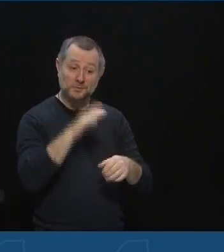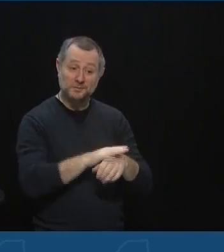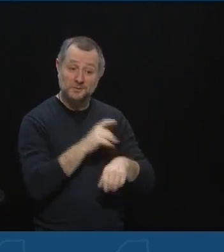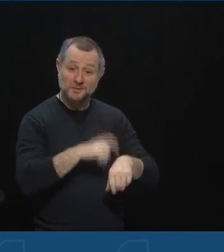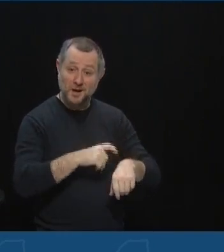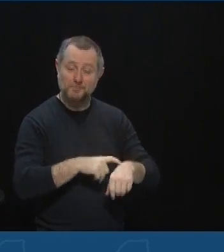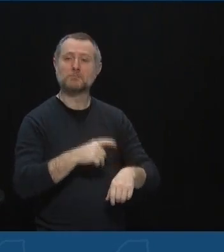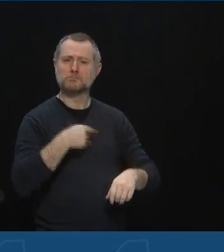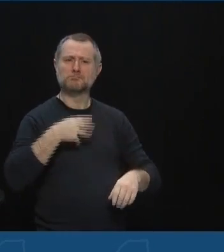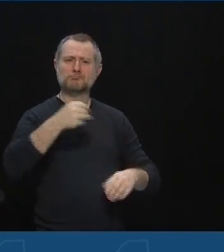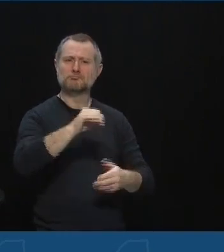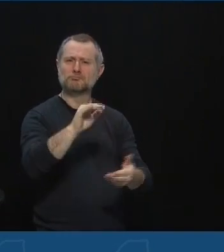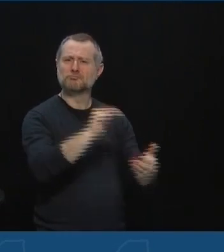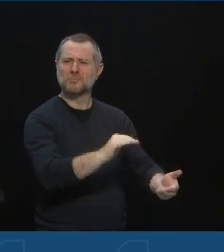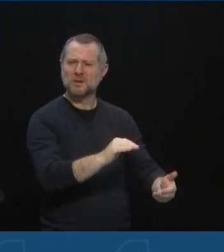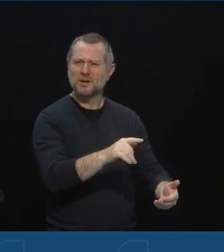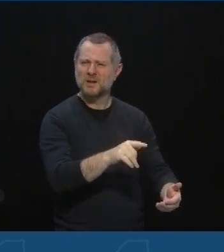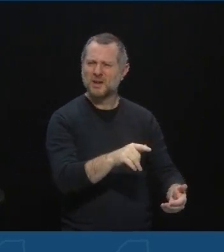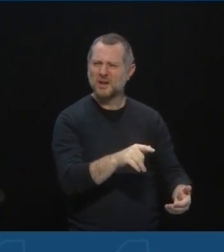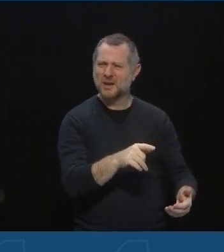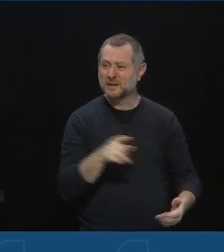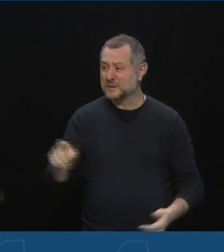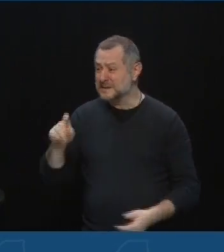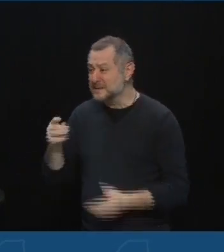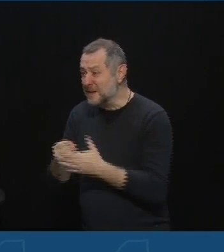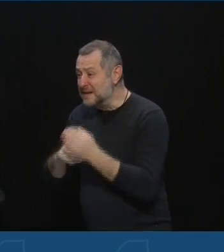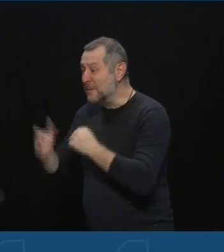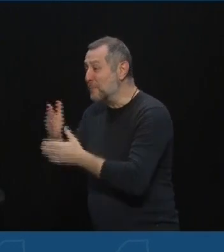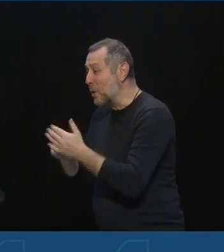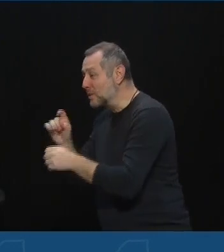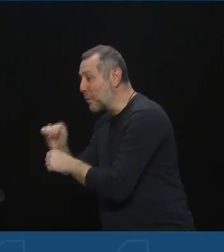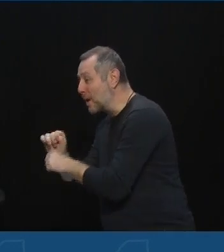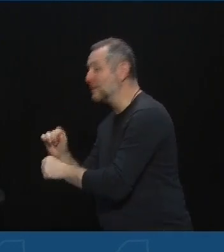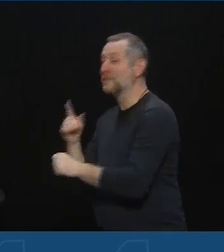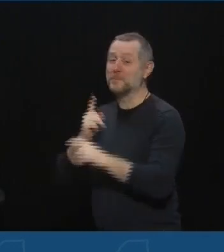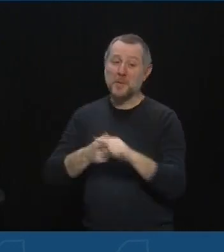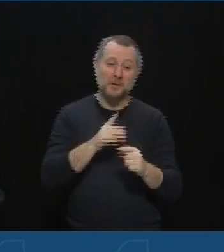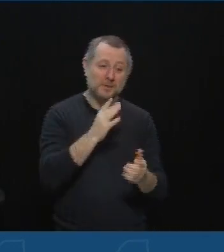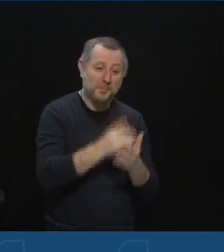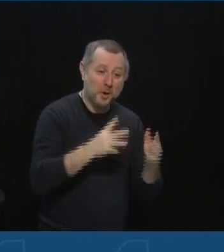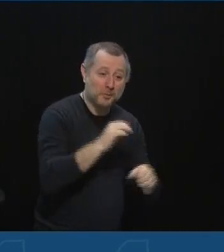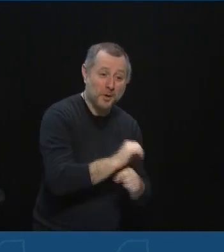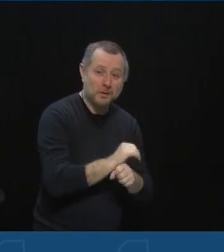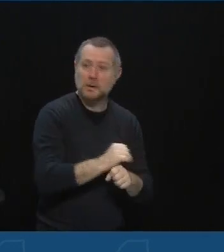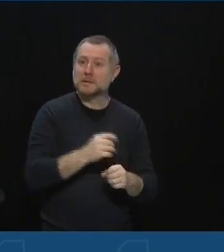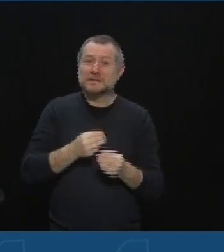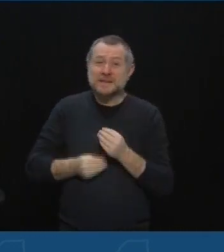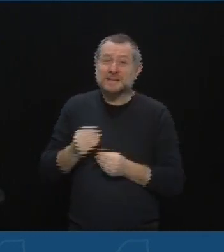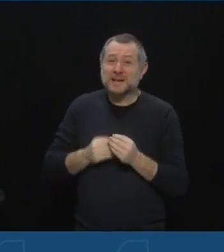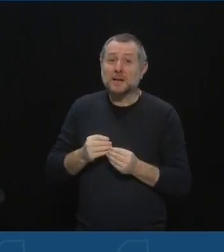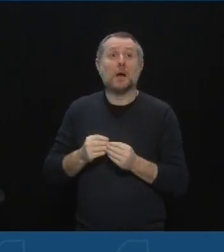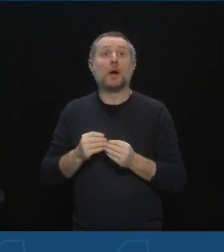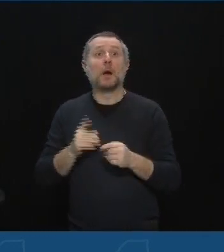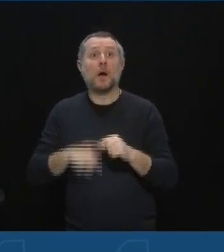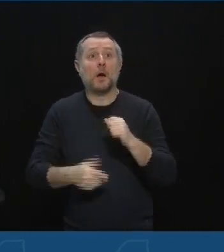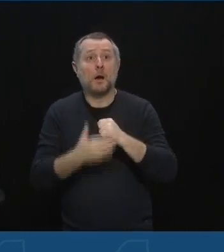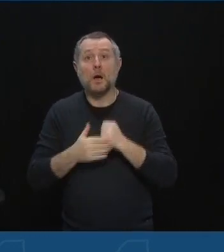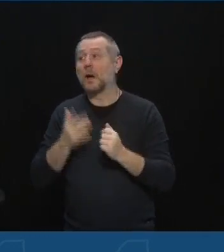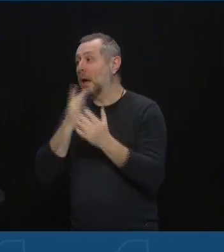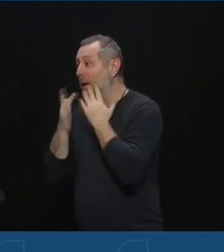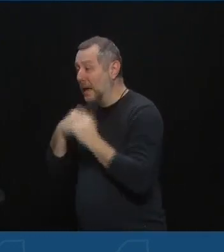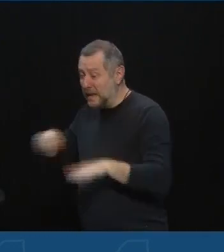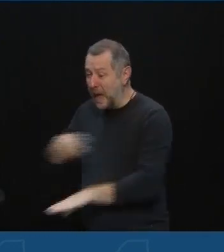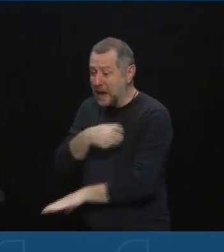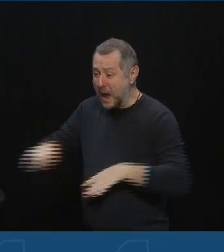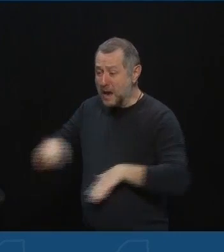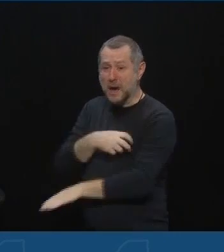The people who need the money are the ones who need to work, go to school part-time because they're trying to earn money for this semester to pay for the next semester. So